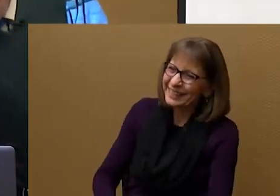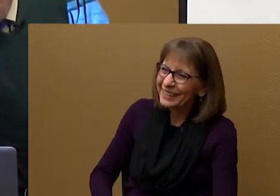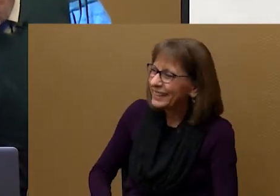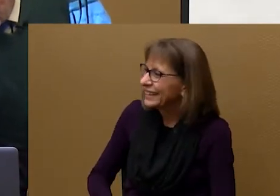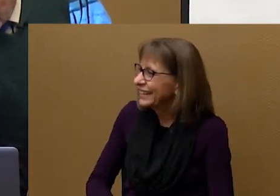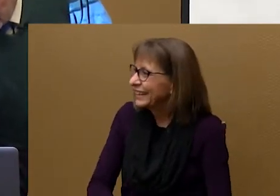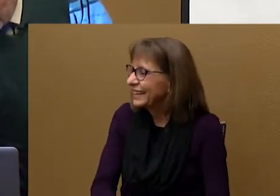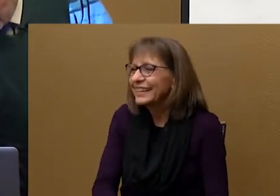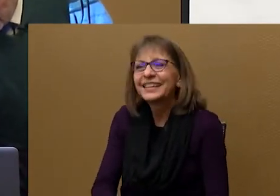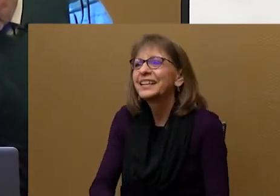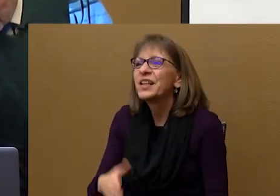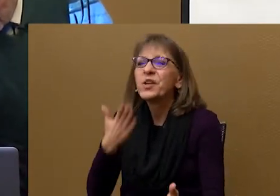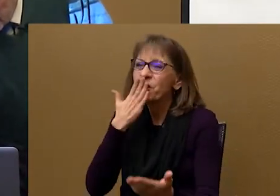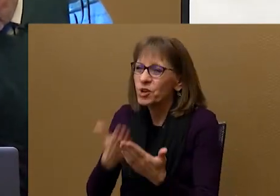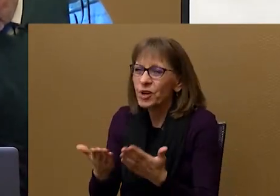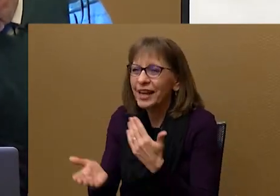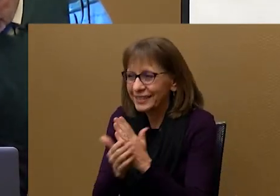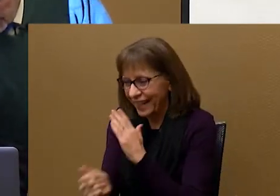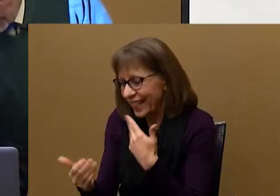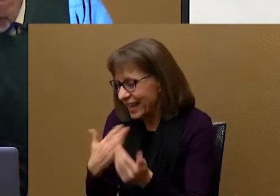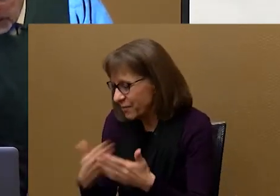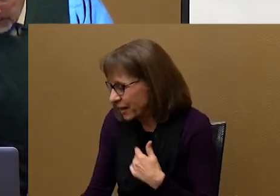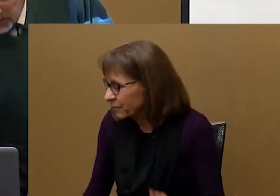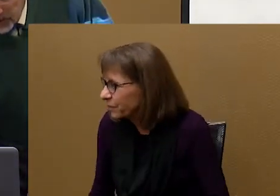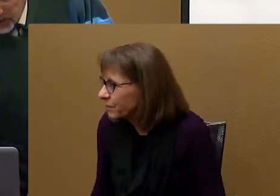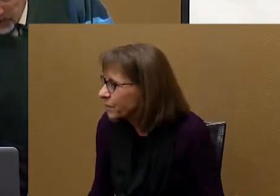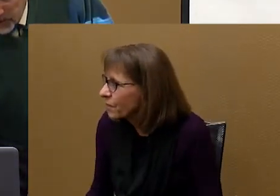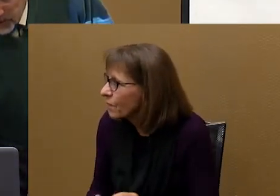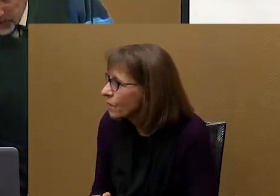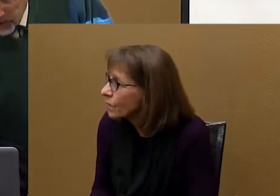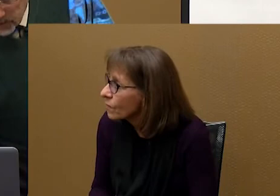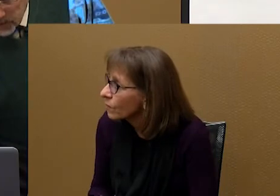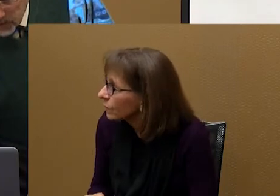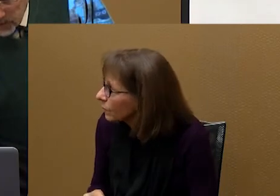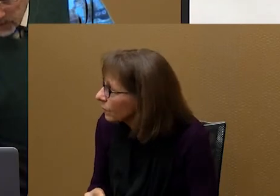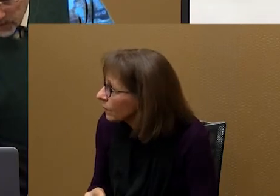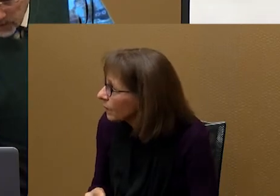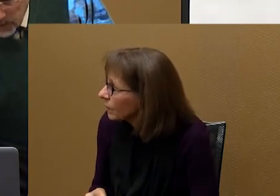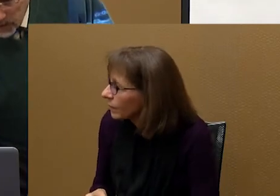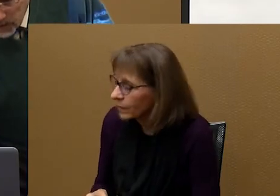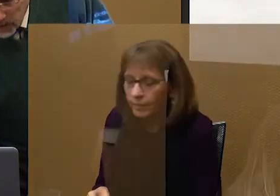And it's done just as well. And I think the captions here are good too.